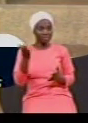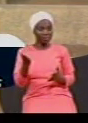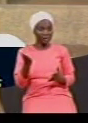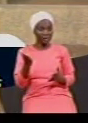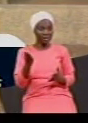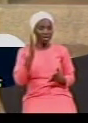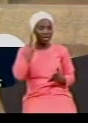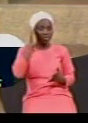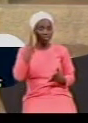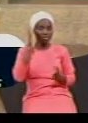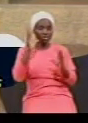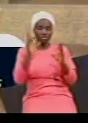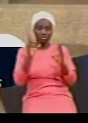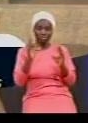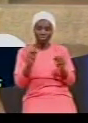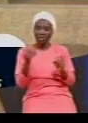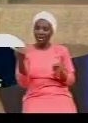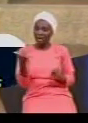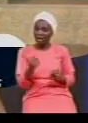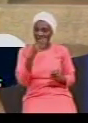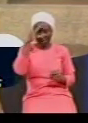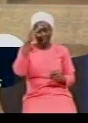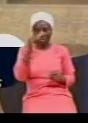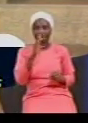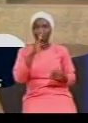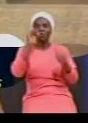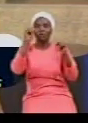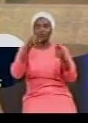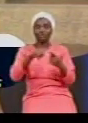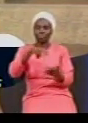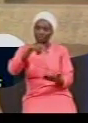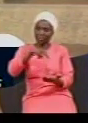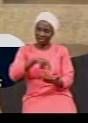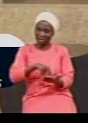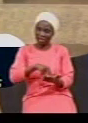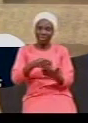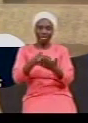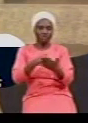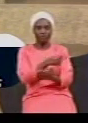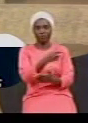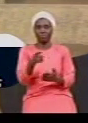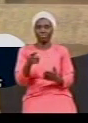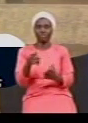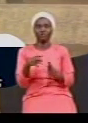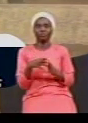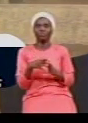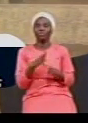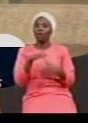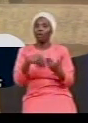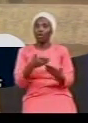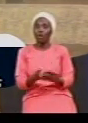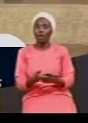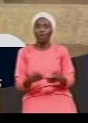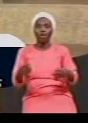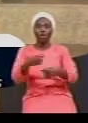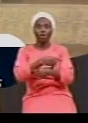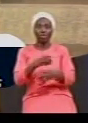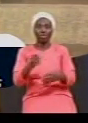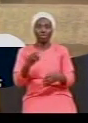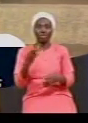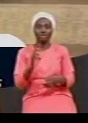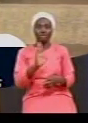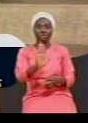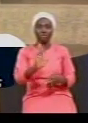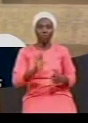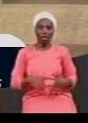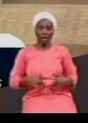any man be able to stand before thee, tell me, all the days of your